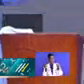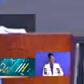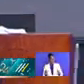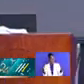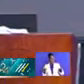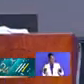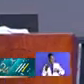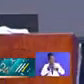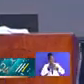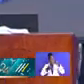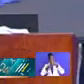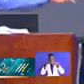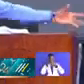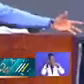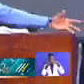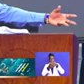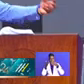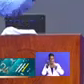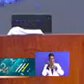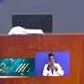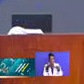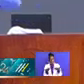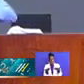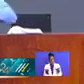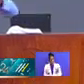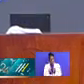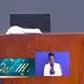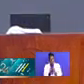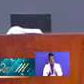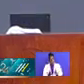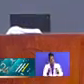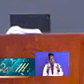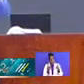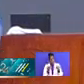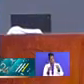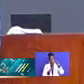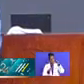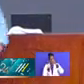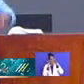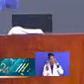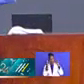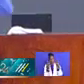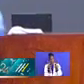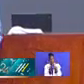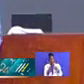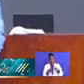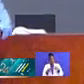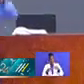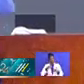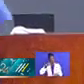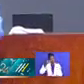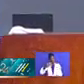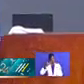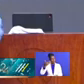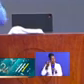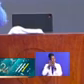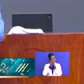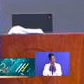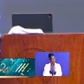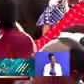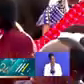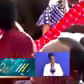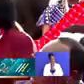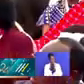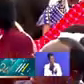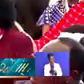where they have buil as a church and they go there the royal family goes there regularly to worship